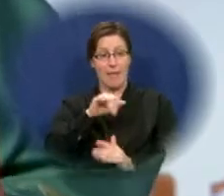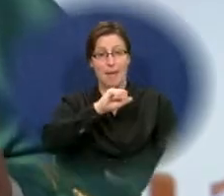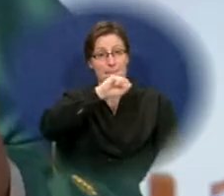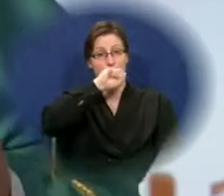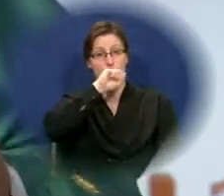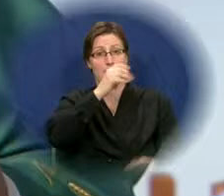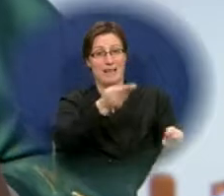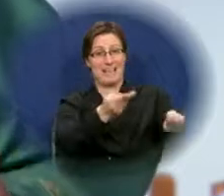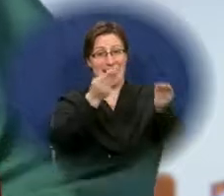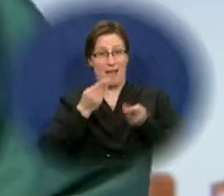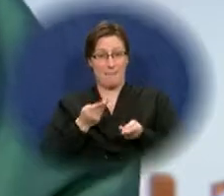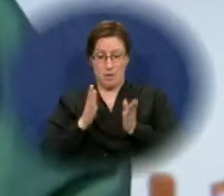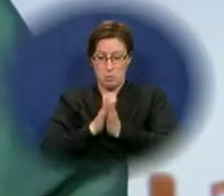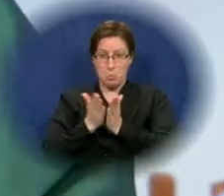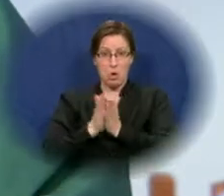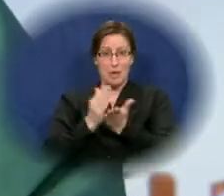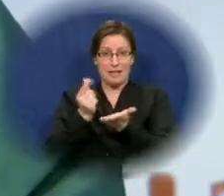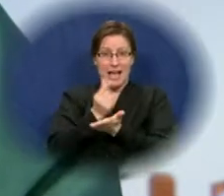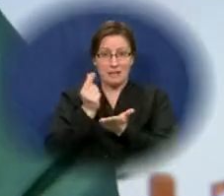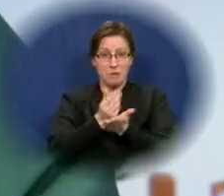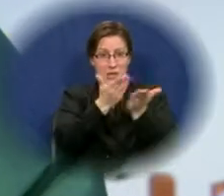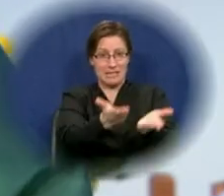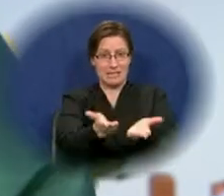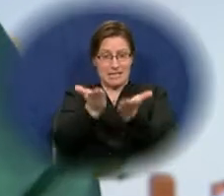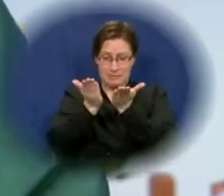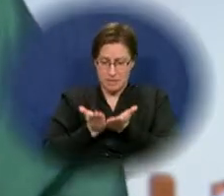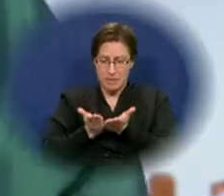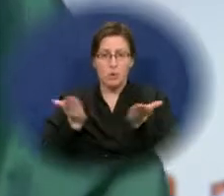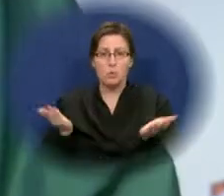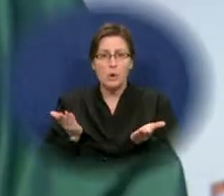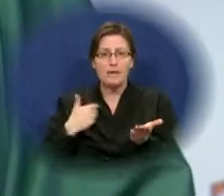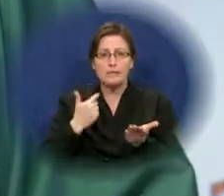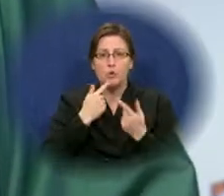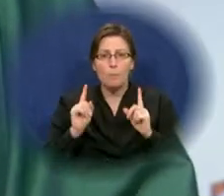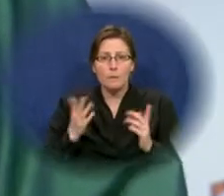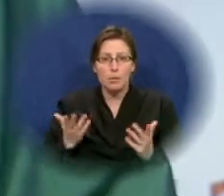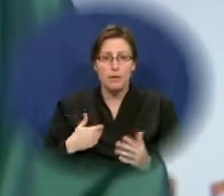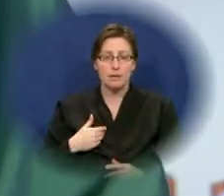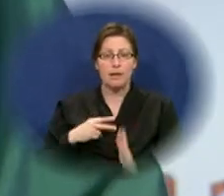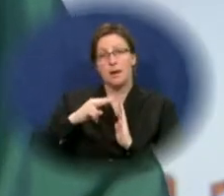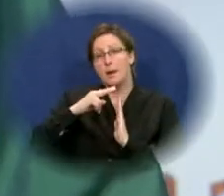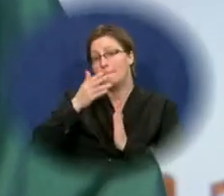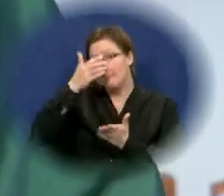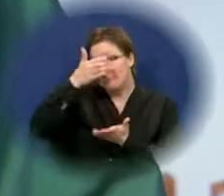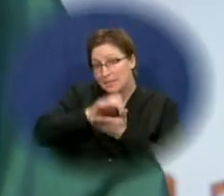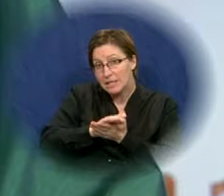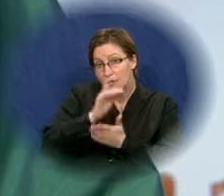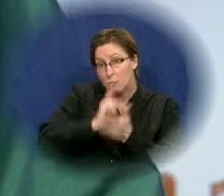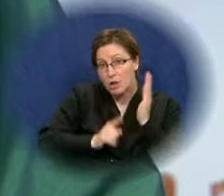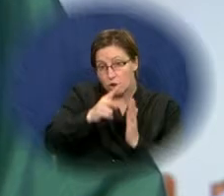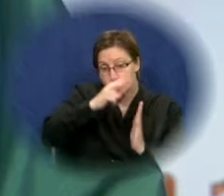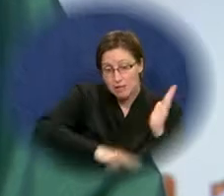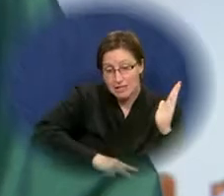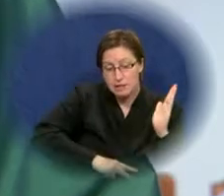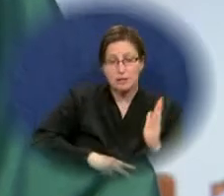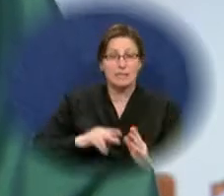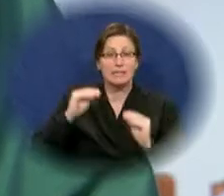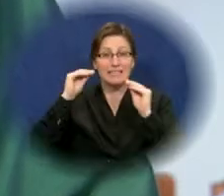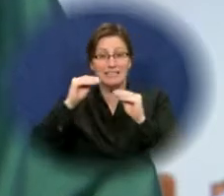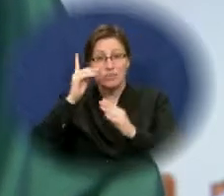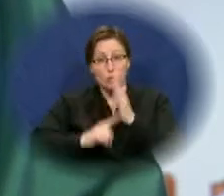me the book of the Gospels, were to believe what you read, teach what you